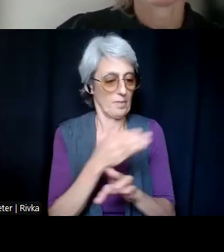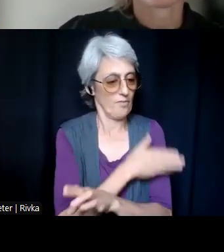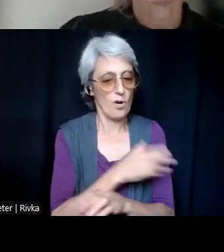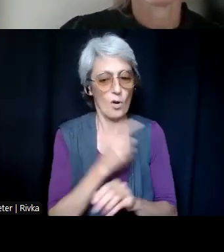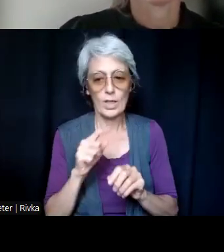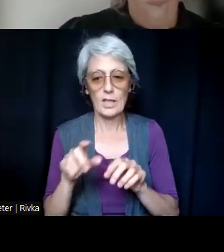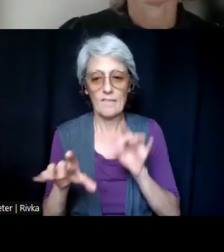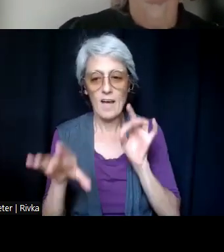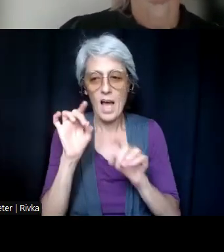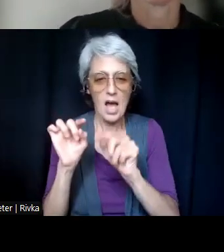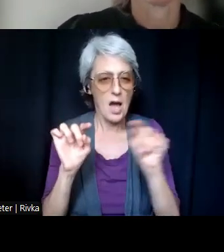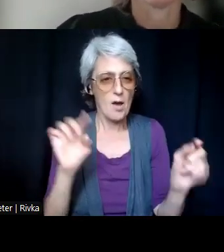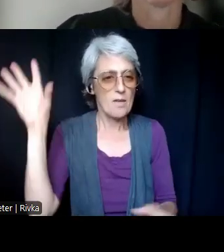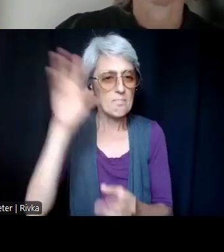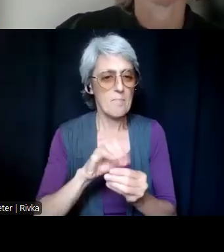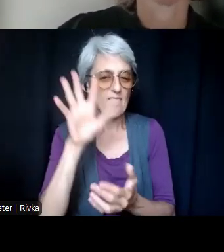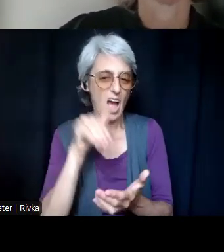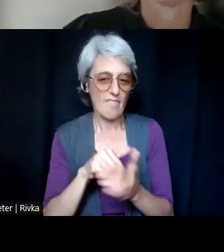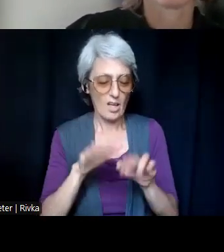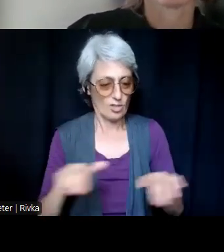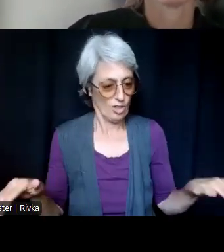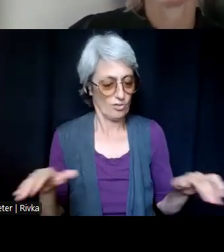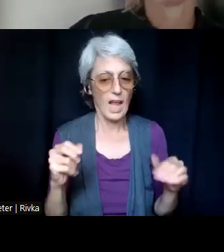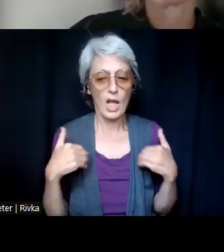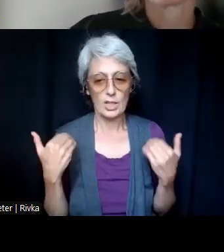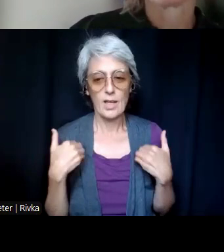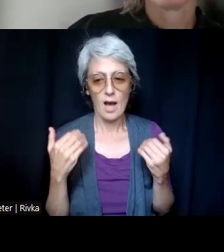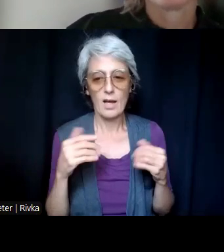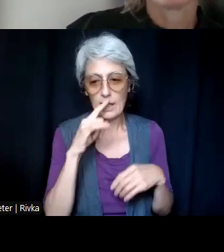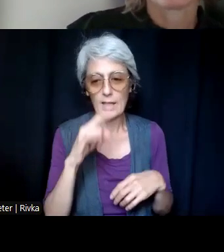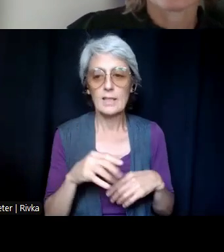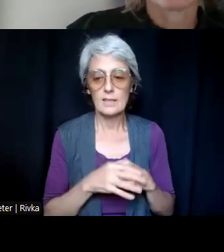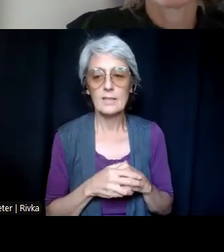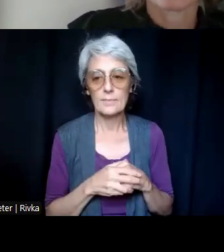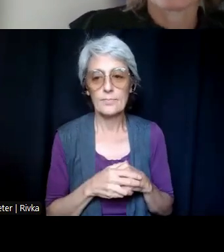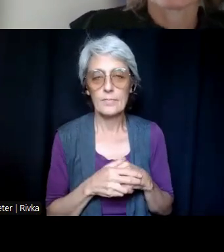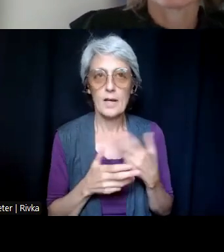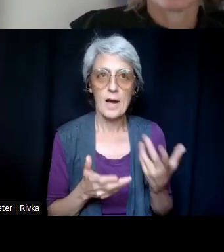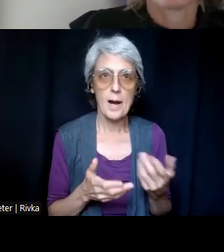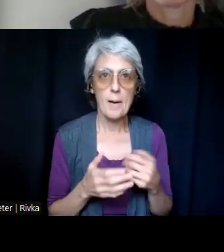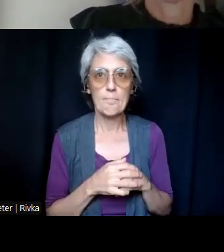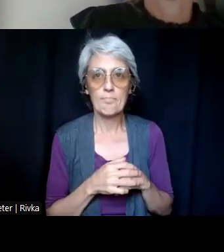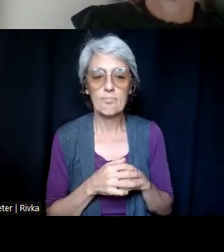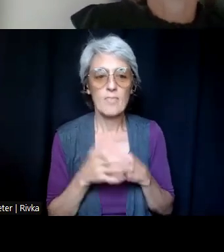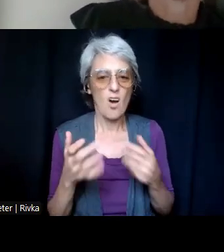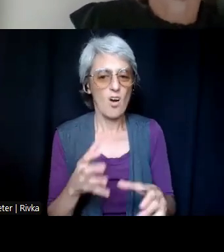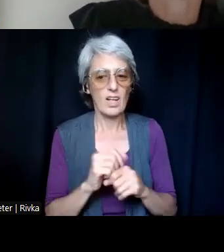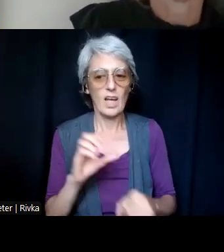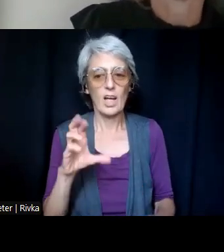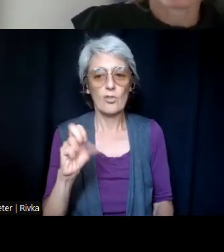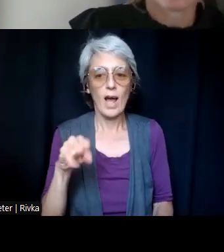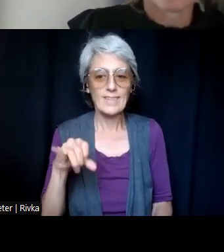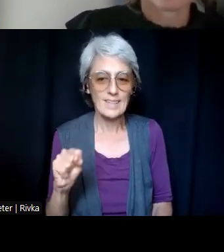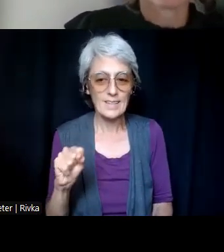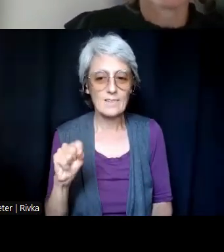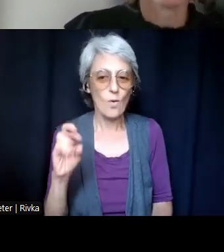about 5,000 children and youth who were receiving crisis or inpatient services and